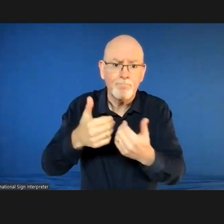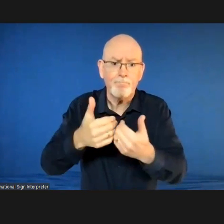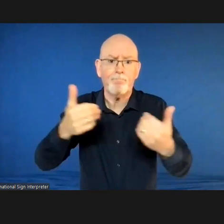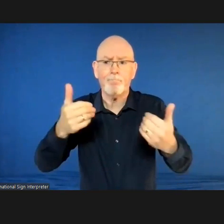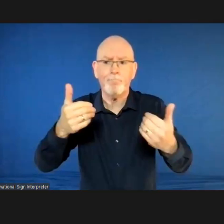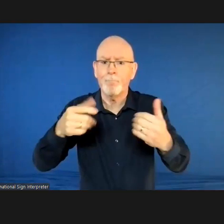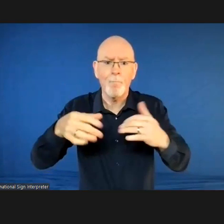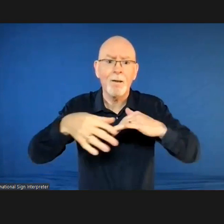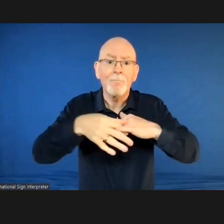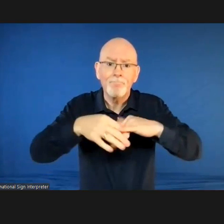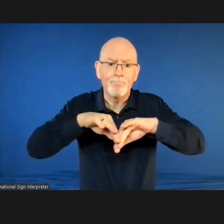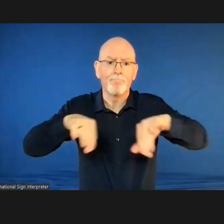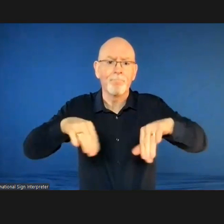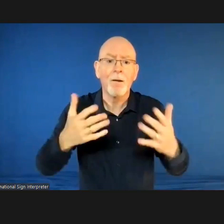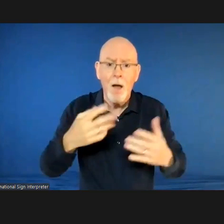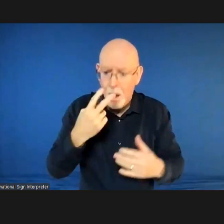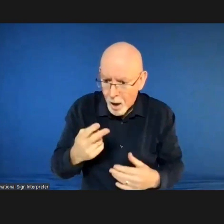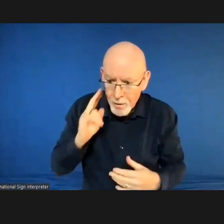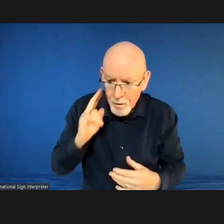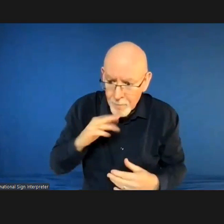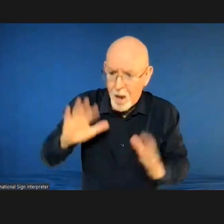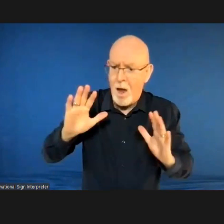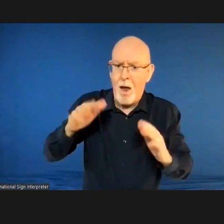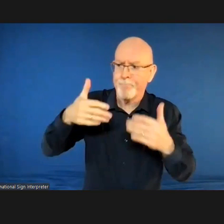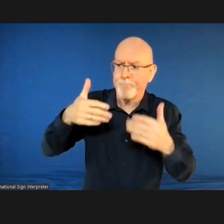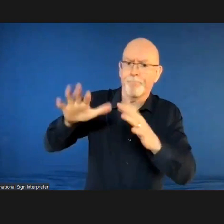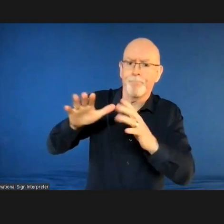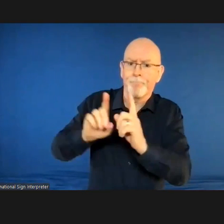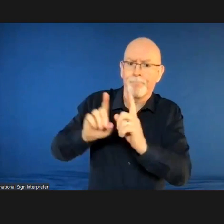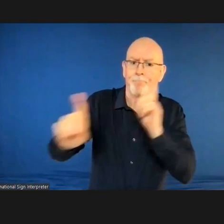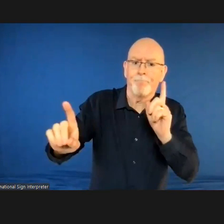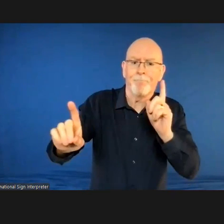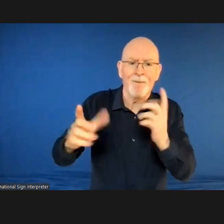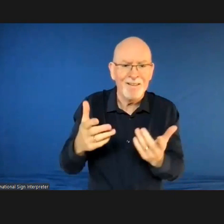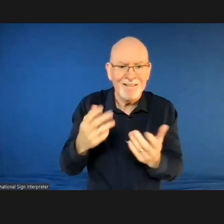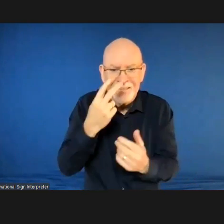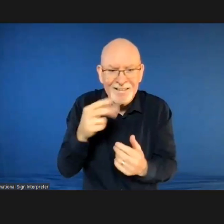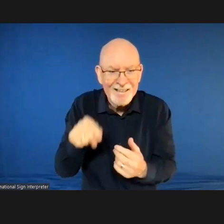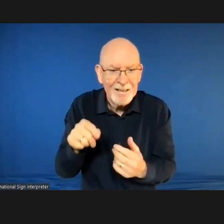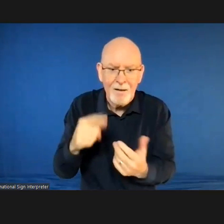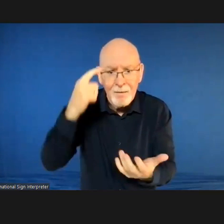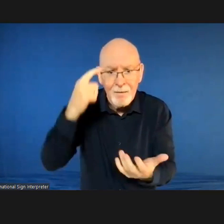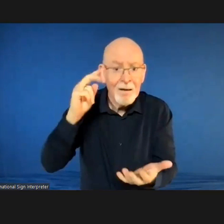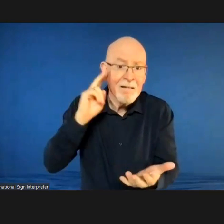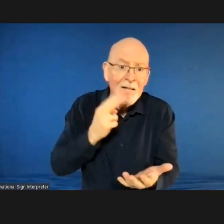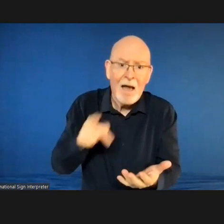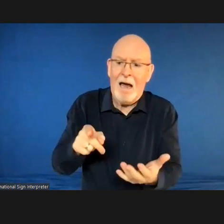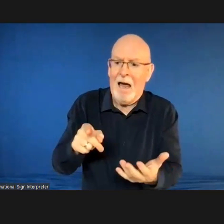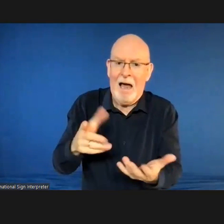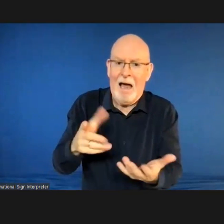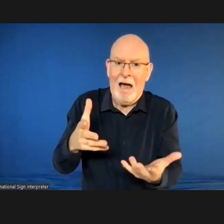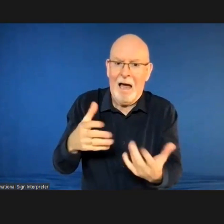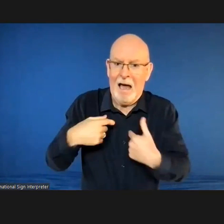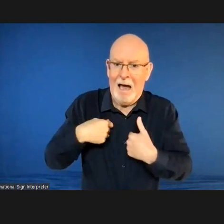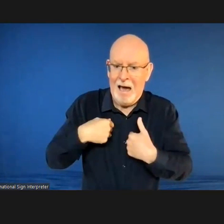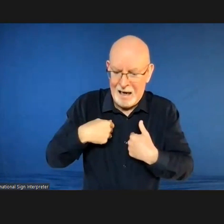growing up in East Africa are very key. So first and foremost, we feel that deaf awareness should be done